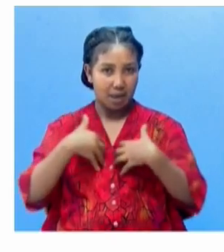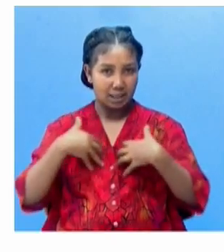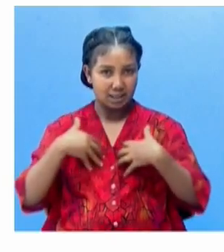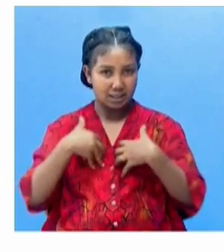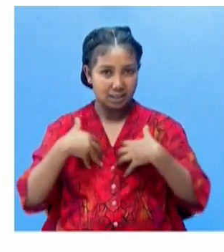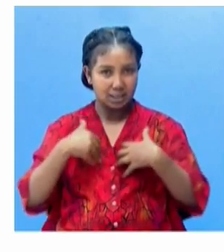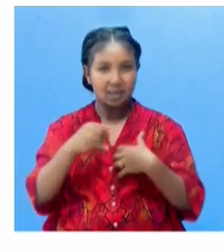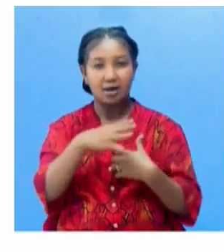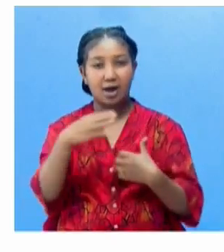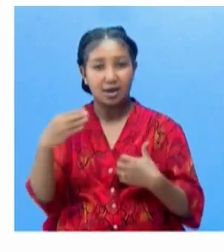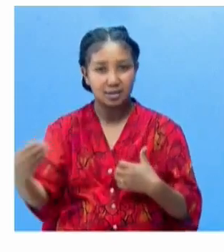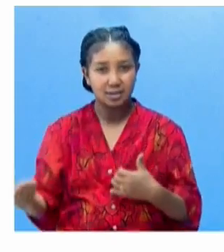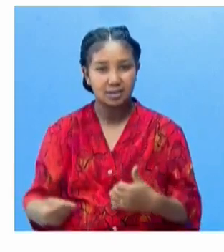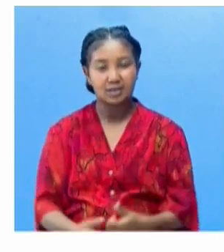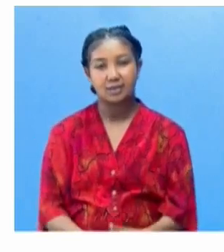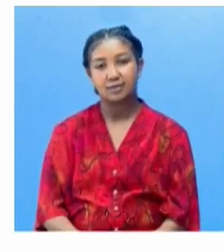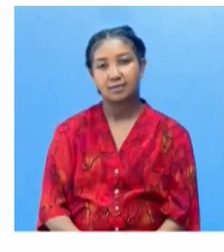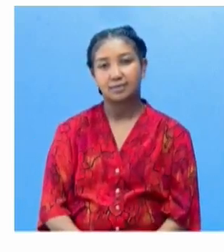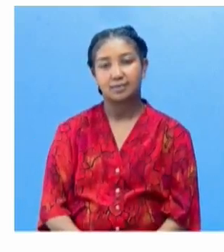and